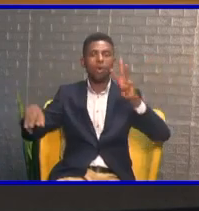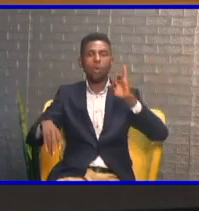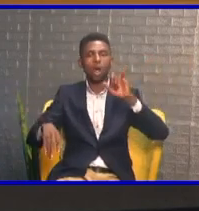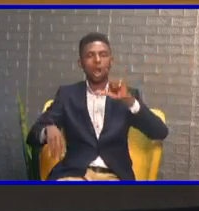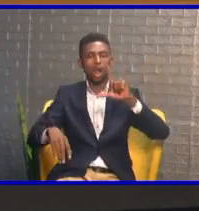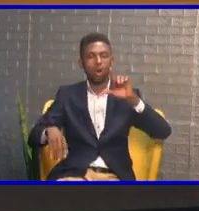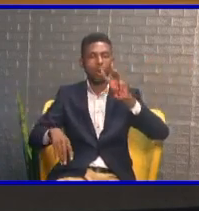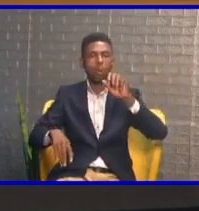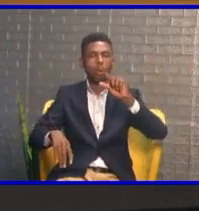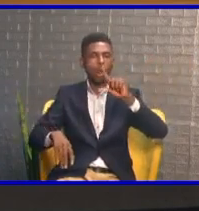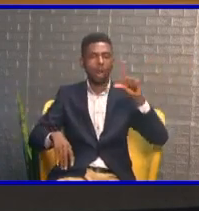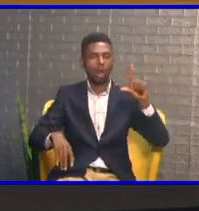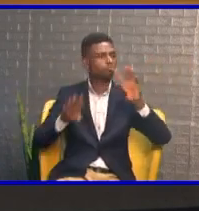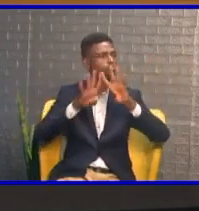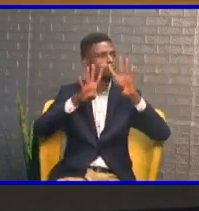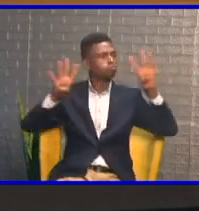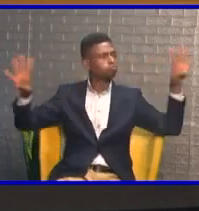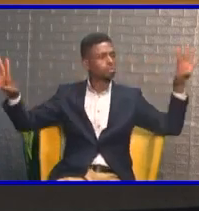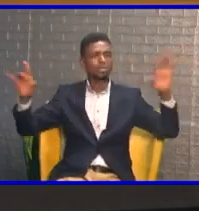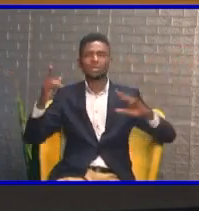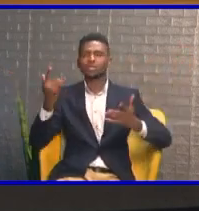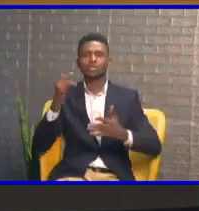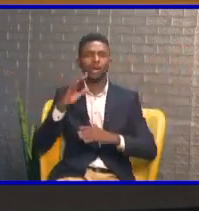Am I correct? All they can see is a wall that